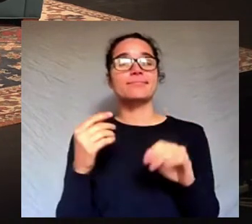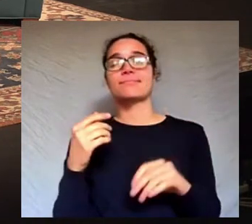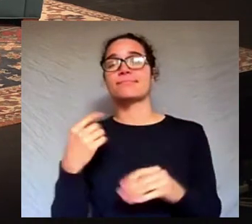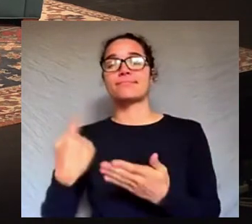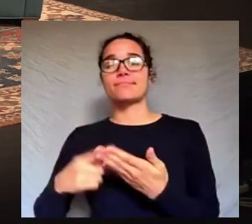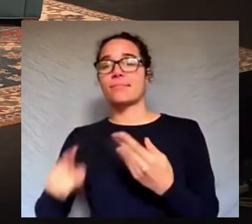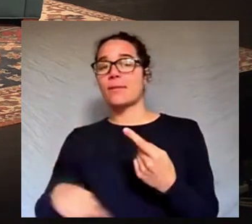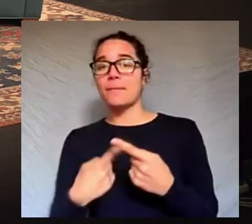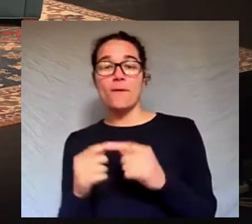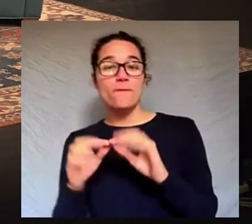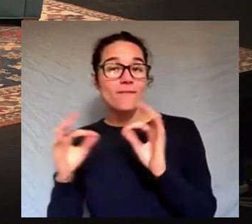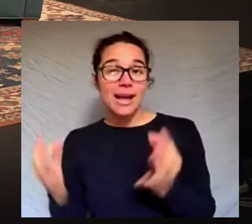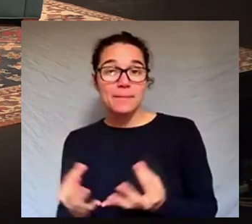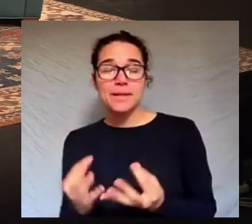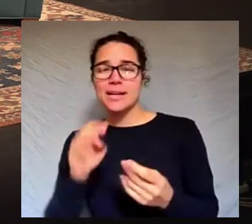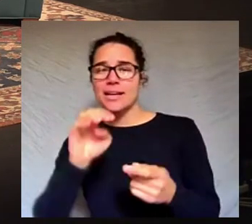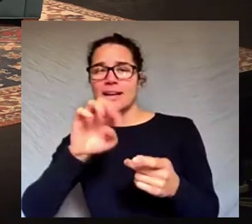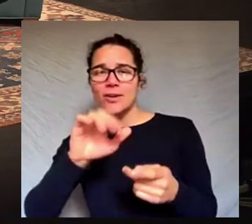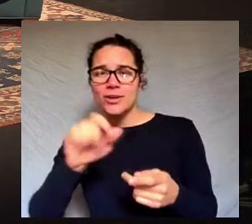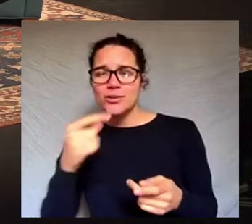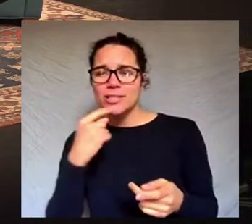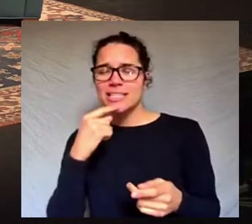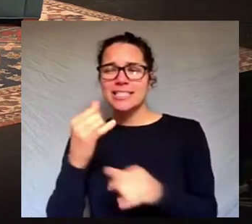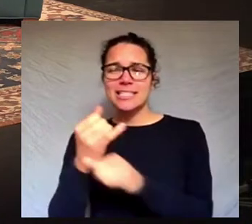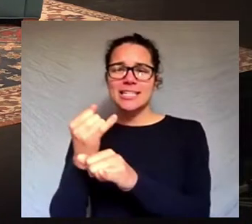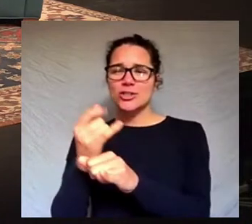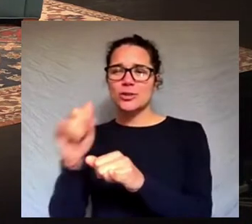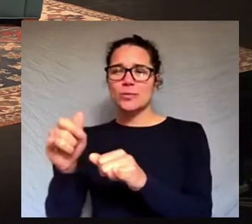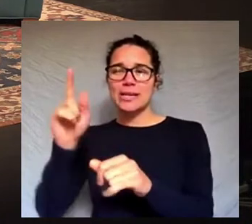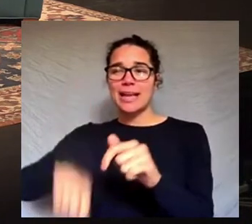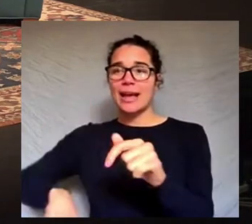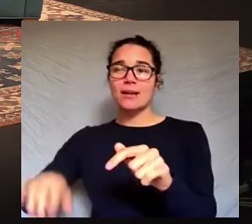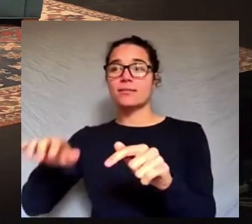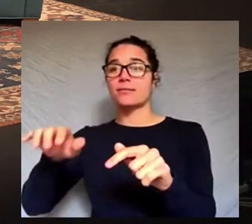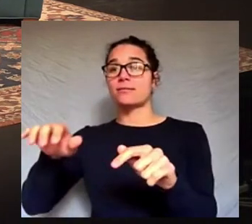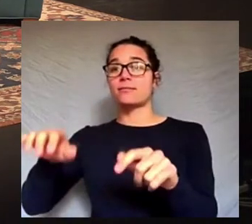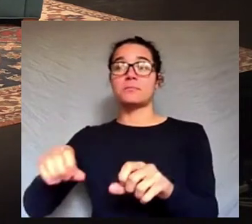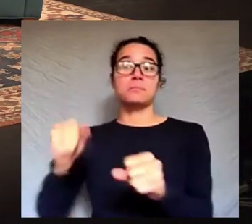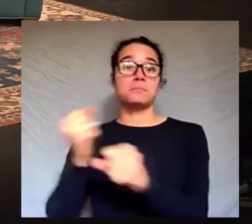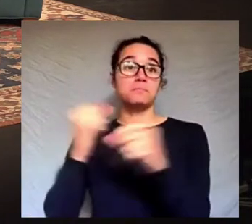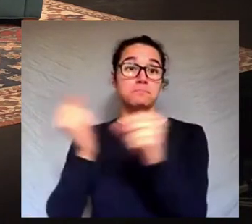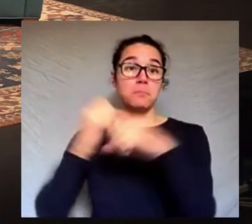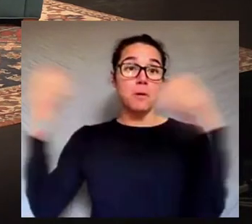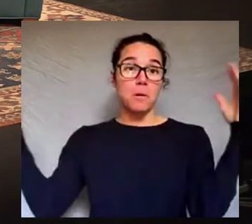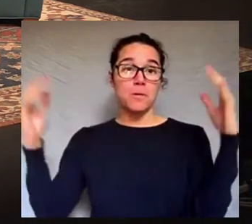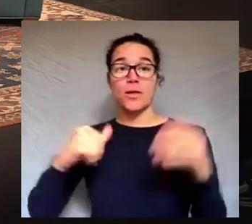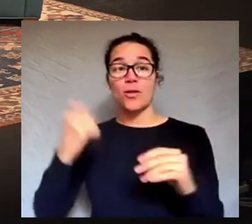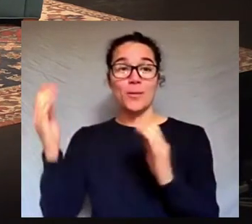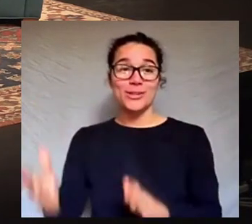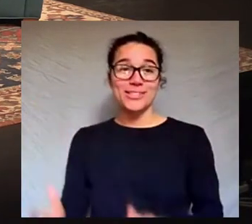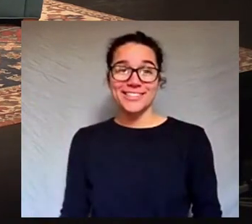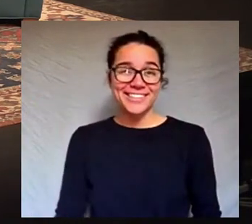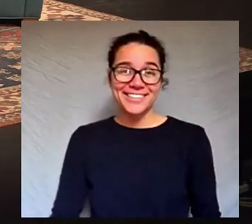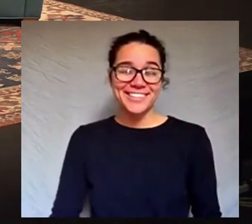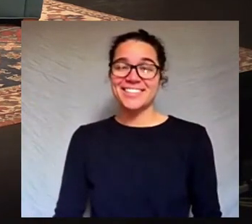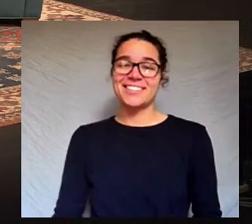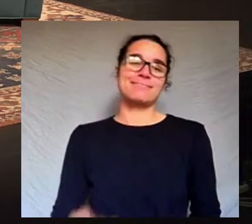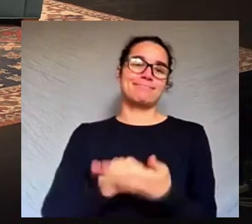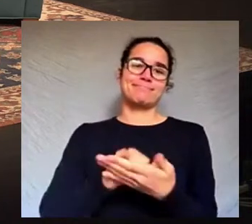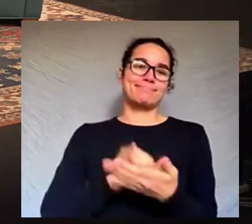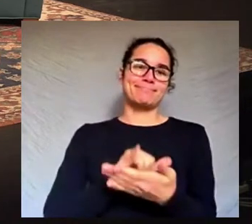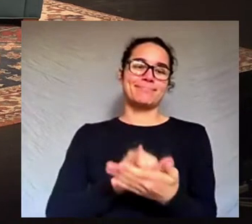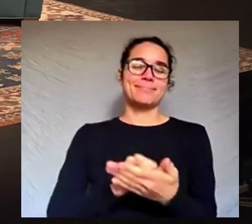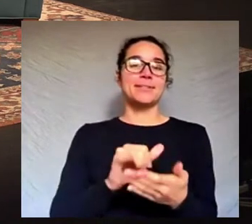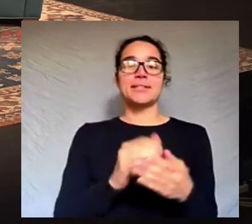were saying that this is an institution in which we can't obliterate one another. The Supreme Court is I've heard it